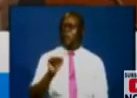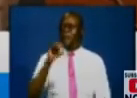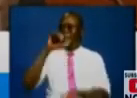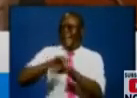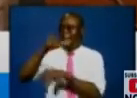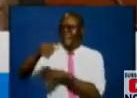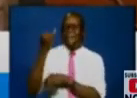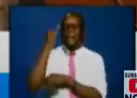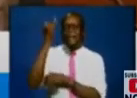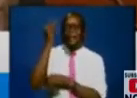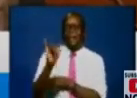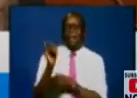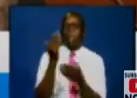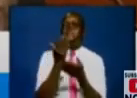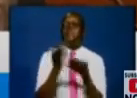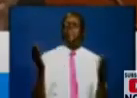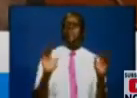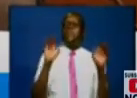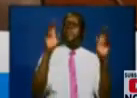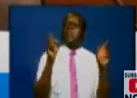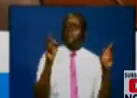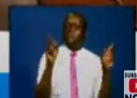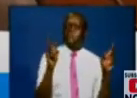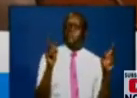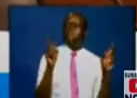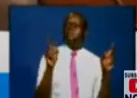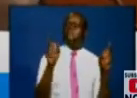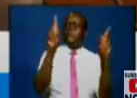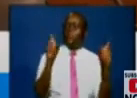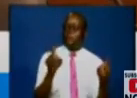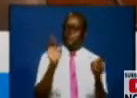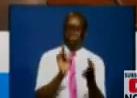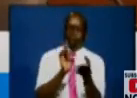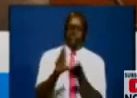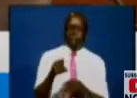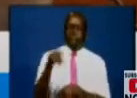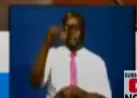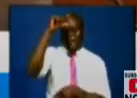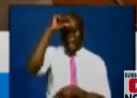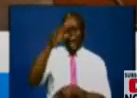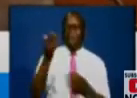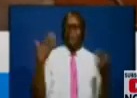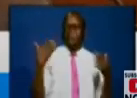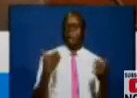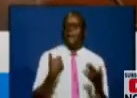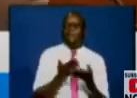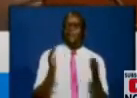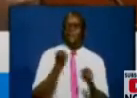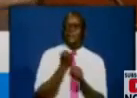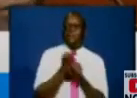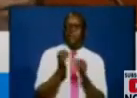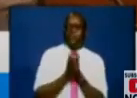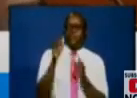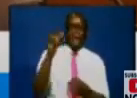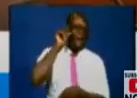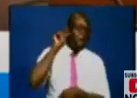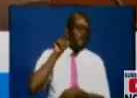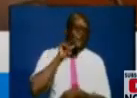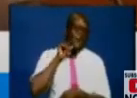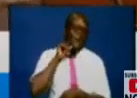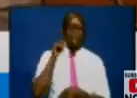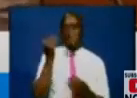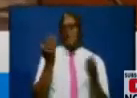somehow the question of the impeachment of the governor of Meru has anything to do with her gender. I think, Mr. Speaker,